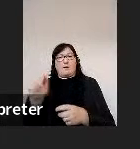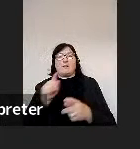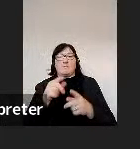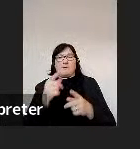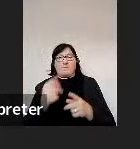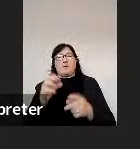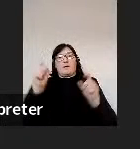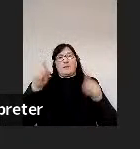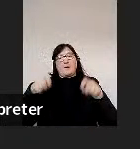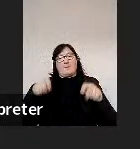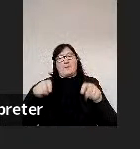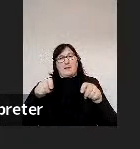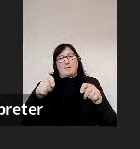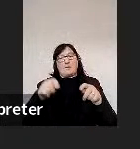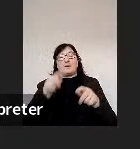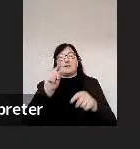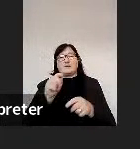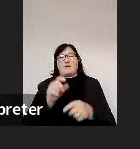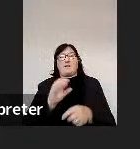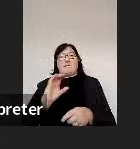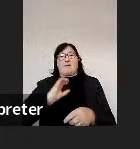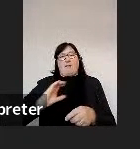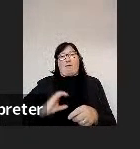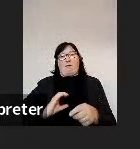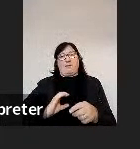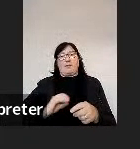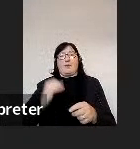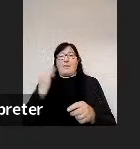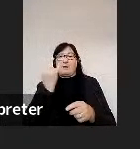client interface 1,